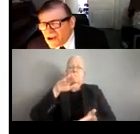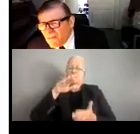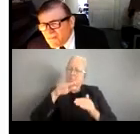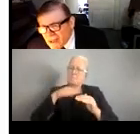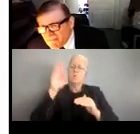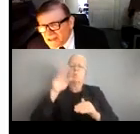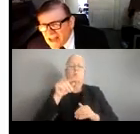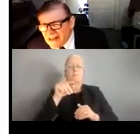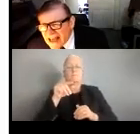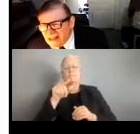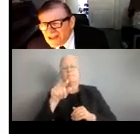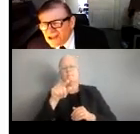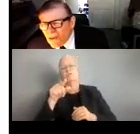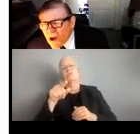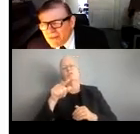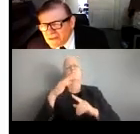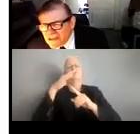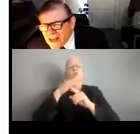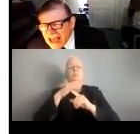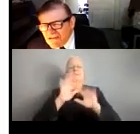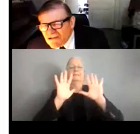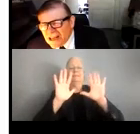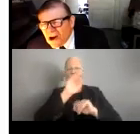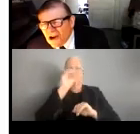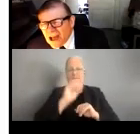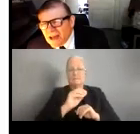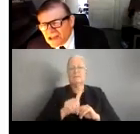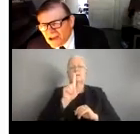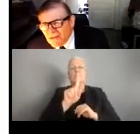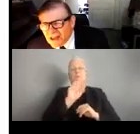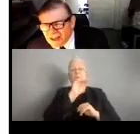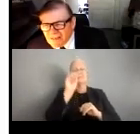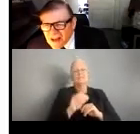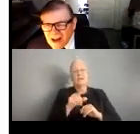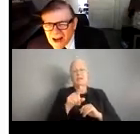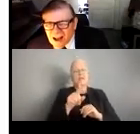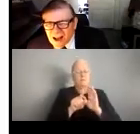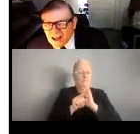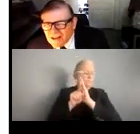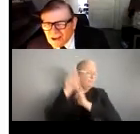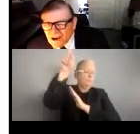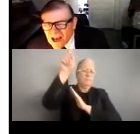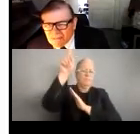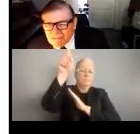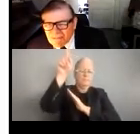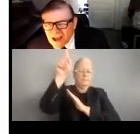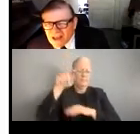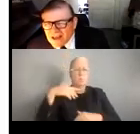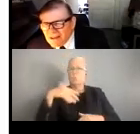of the top 10%, and the top 1% have really gone up astronomically. They've gone